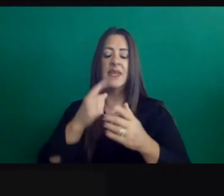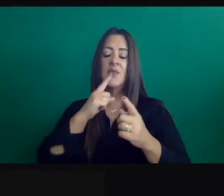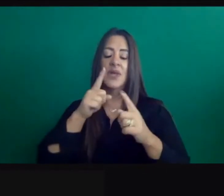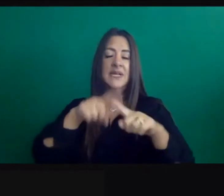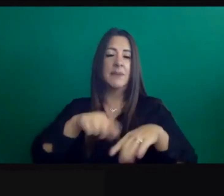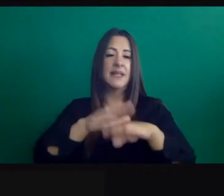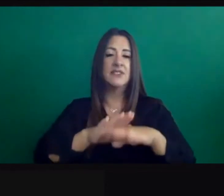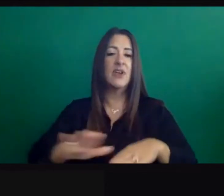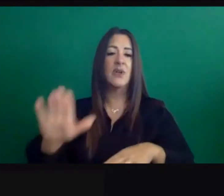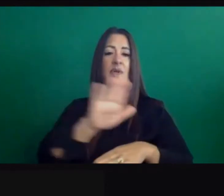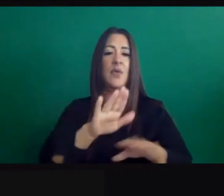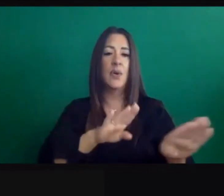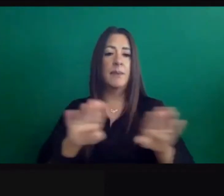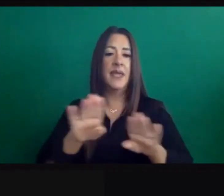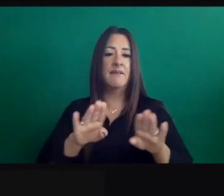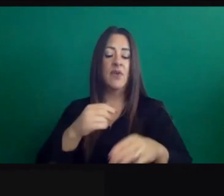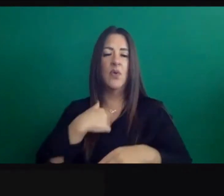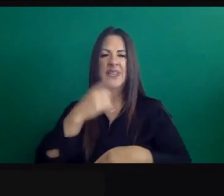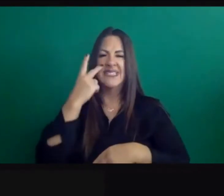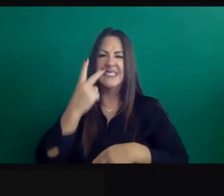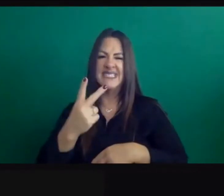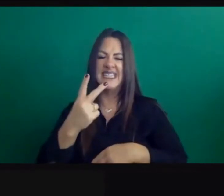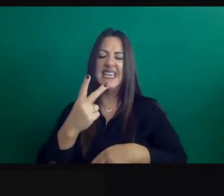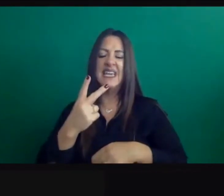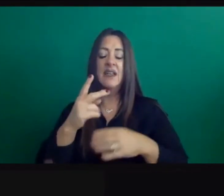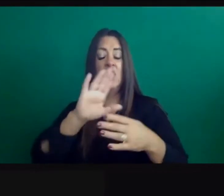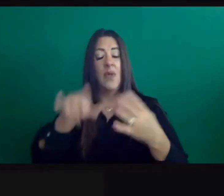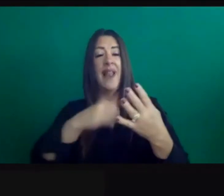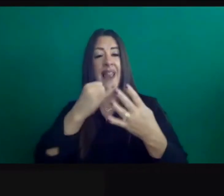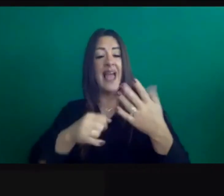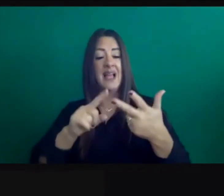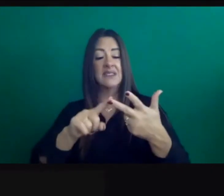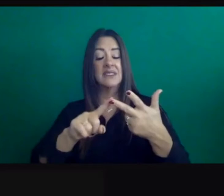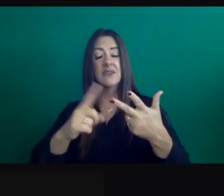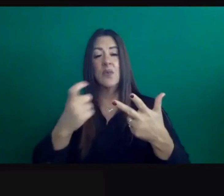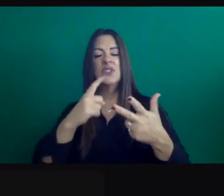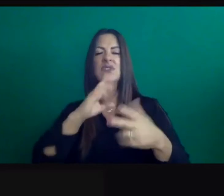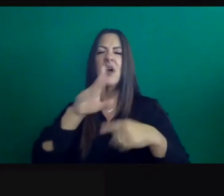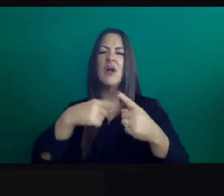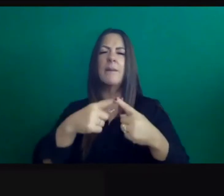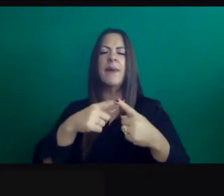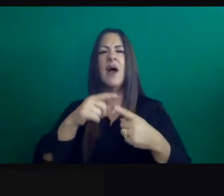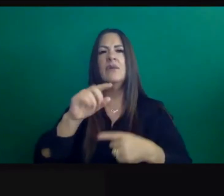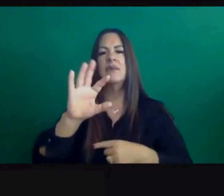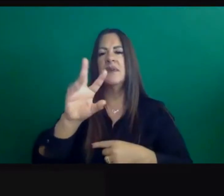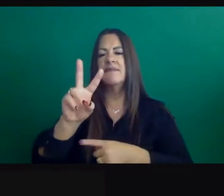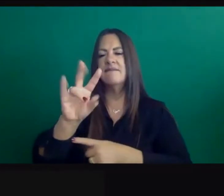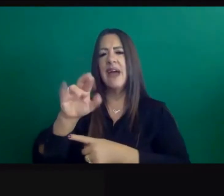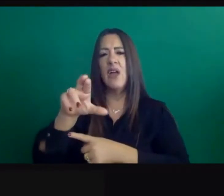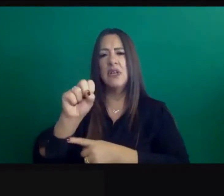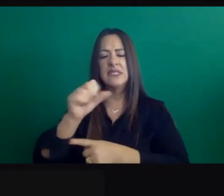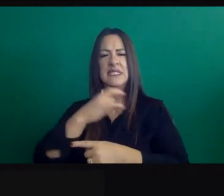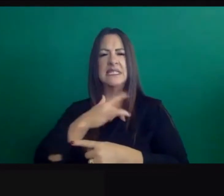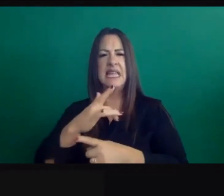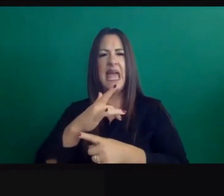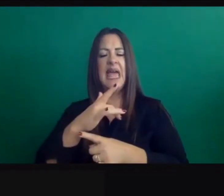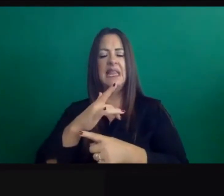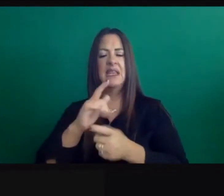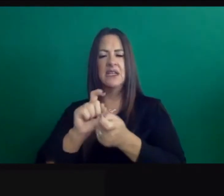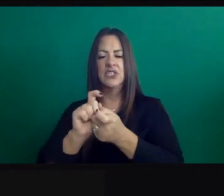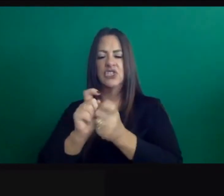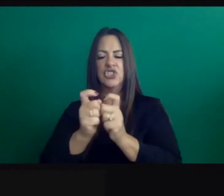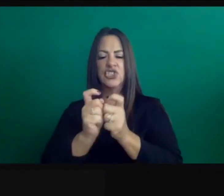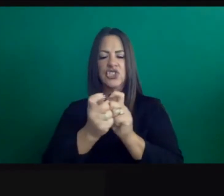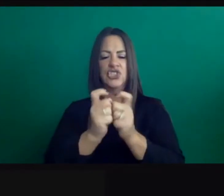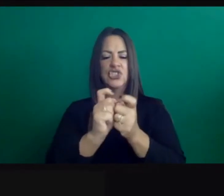virus. We see mutations in viruses all the time. RNA viruses are notorious and known to have mutations even